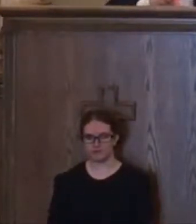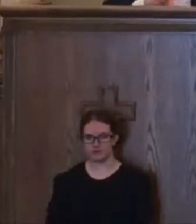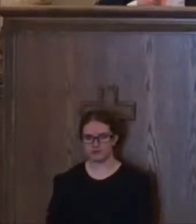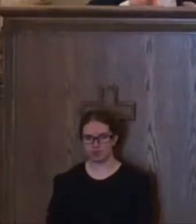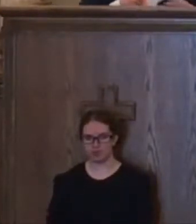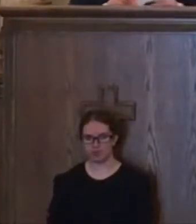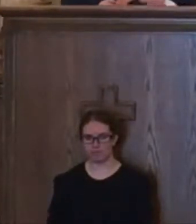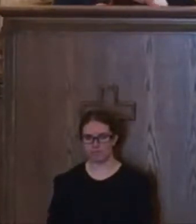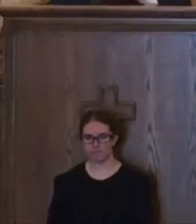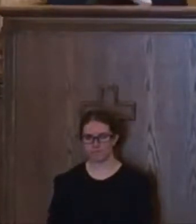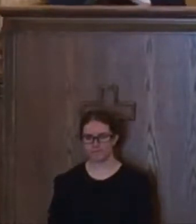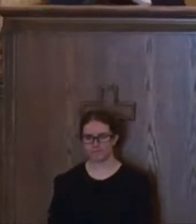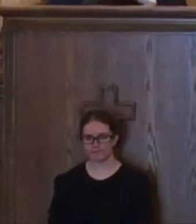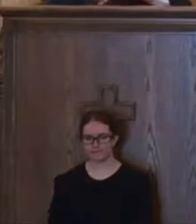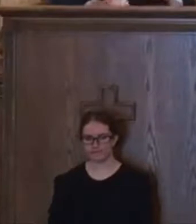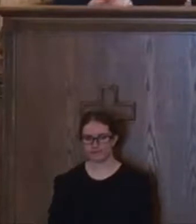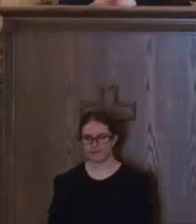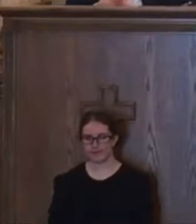Praise God.